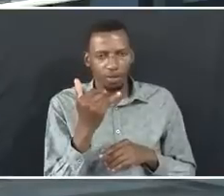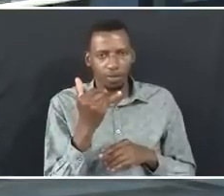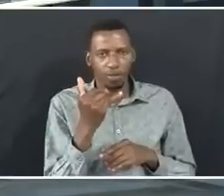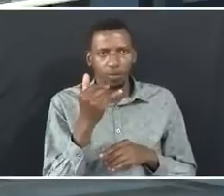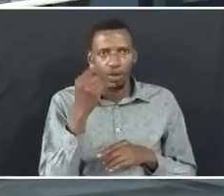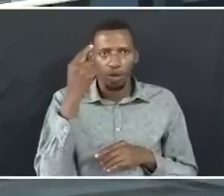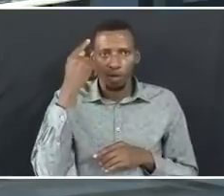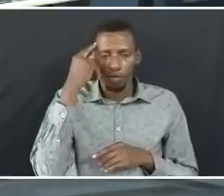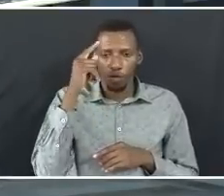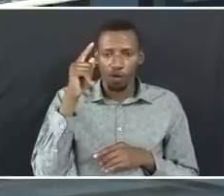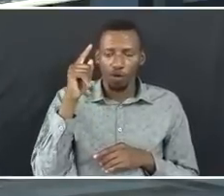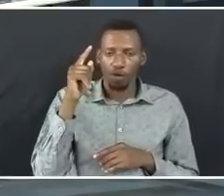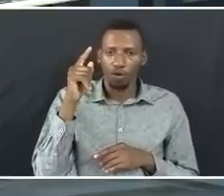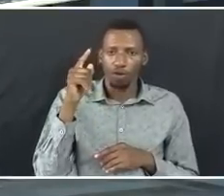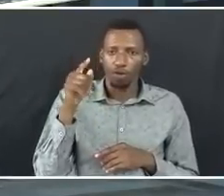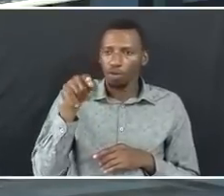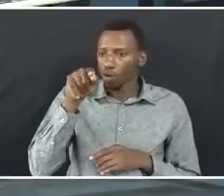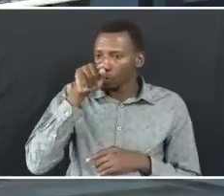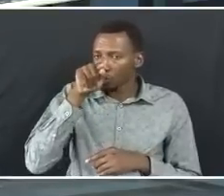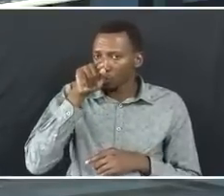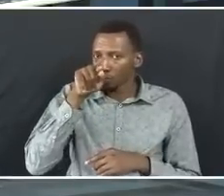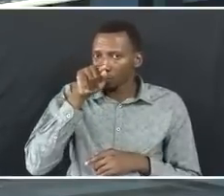for them, divorce thrives.